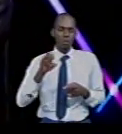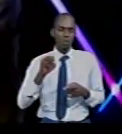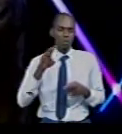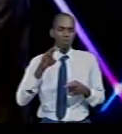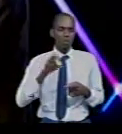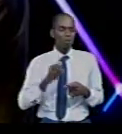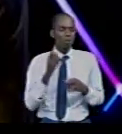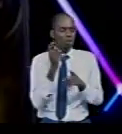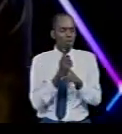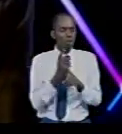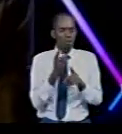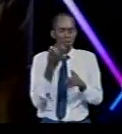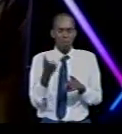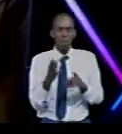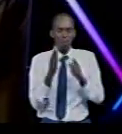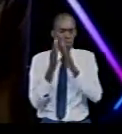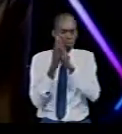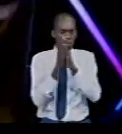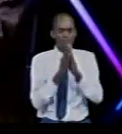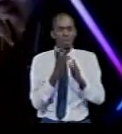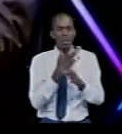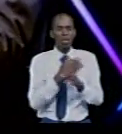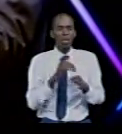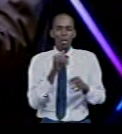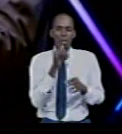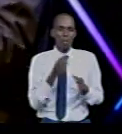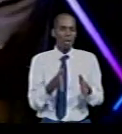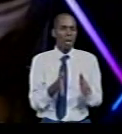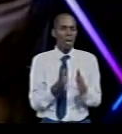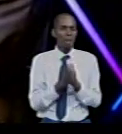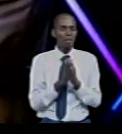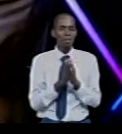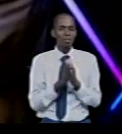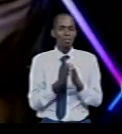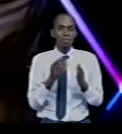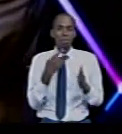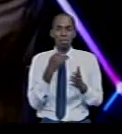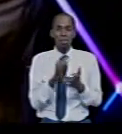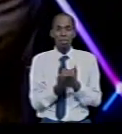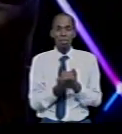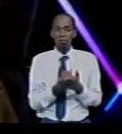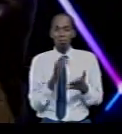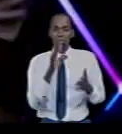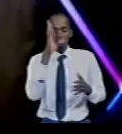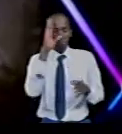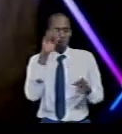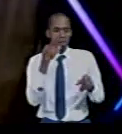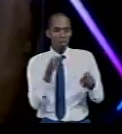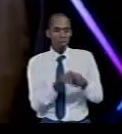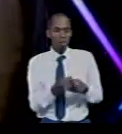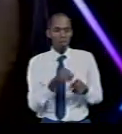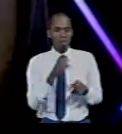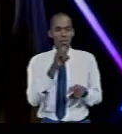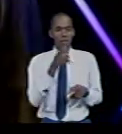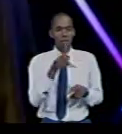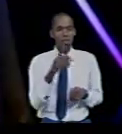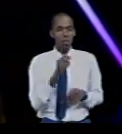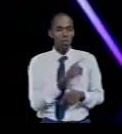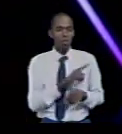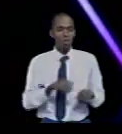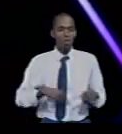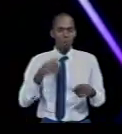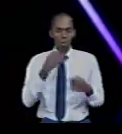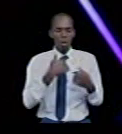Unto the Lord. And then Ananias came to him. He had been converted, said, Brother Saul, the Lord who appeared to